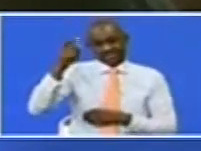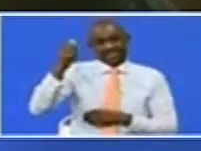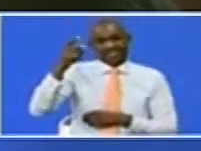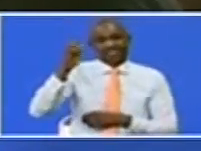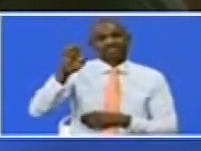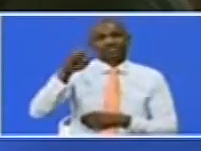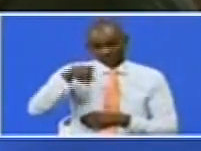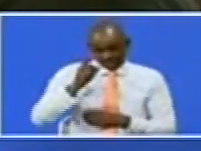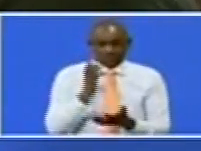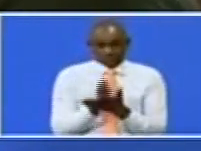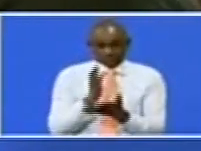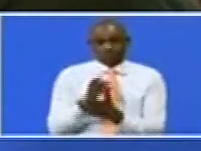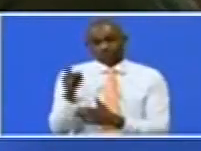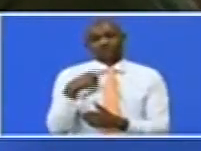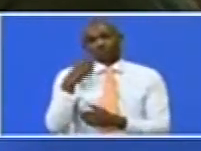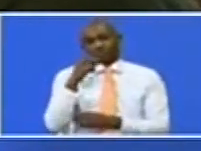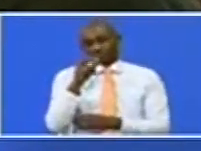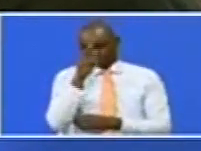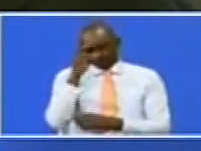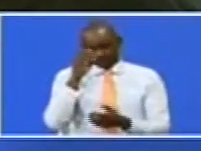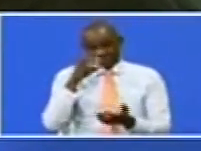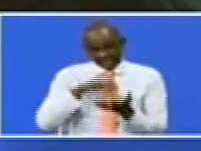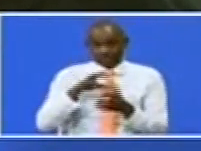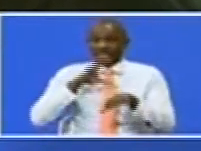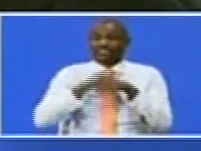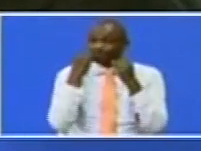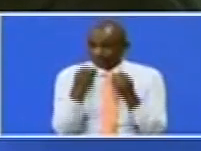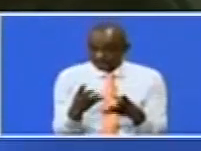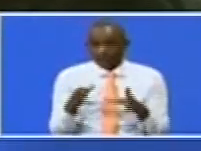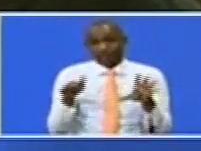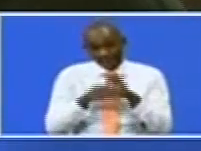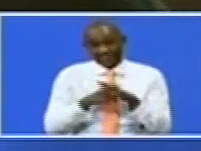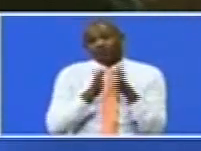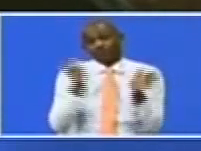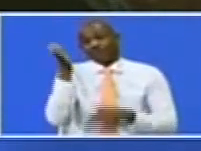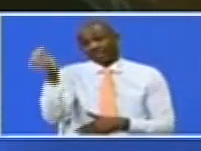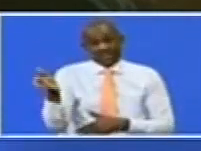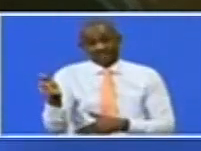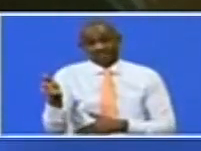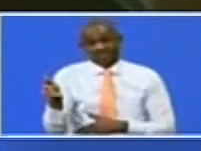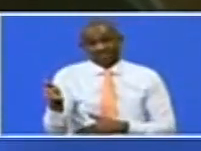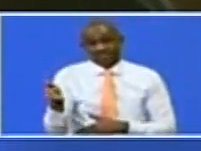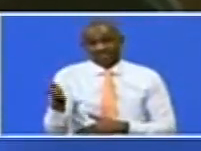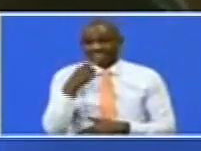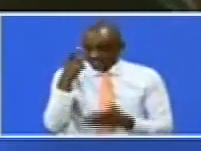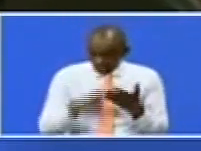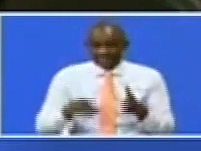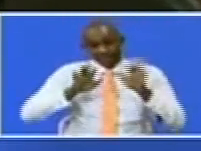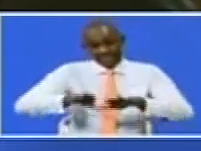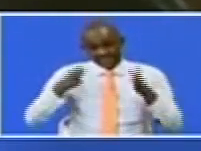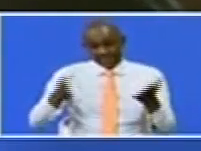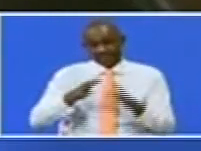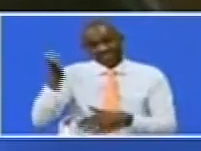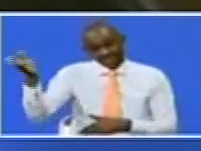from Langata Police Station received information from members of the public that there was a party in house